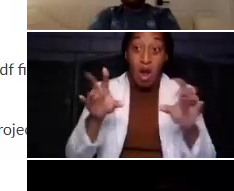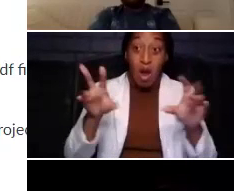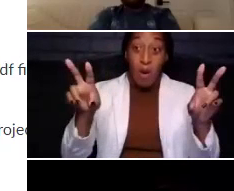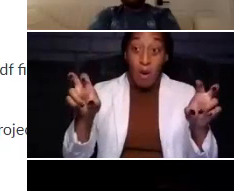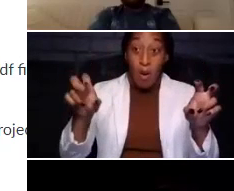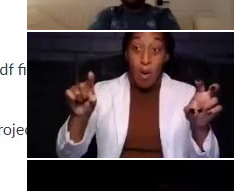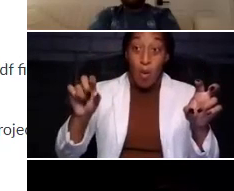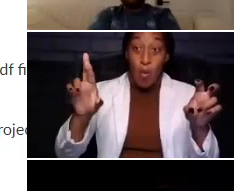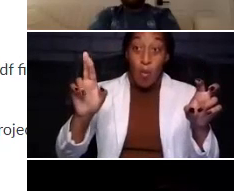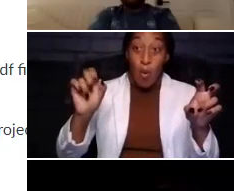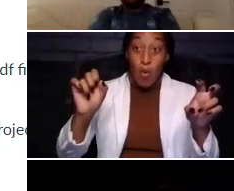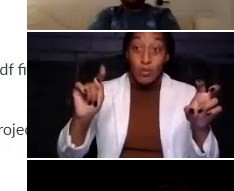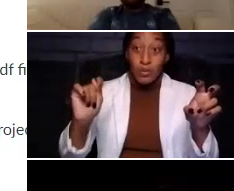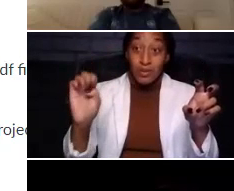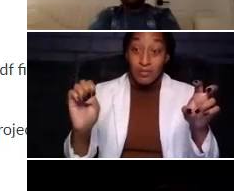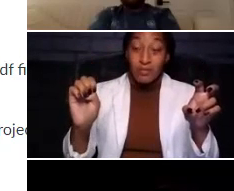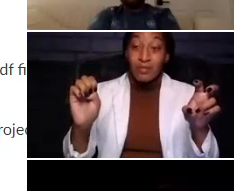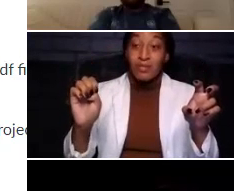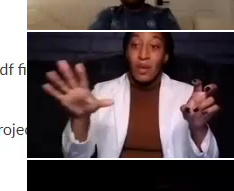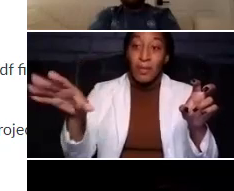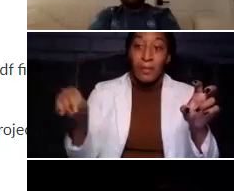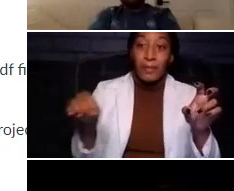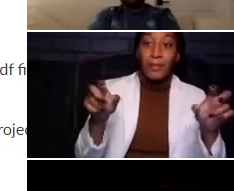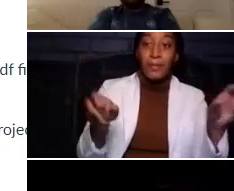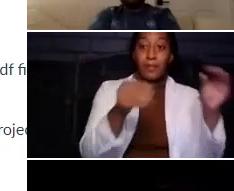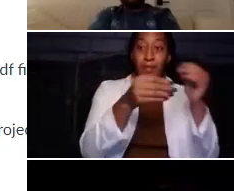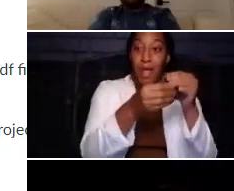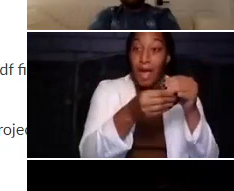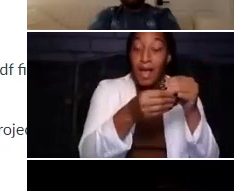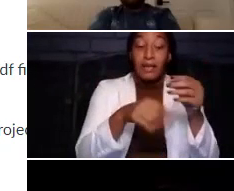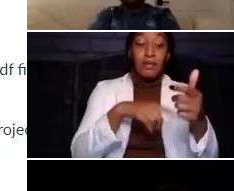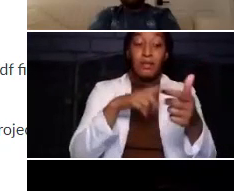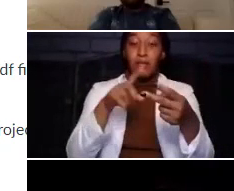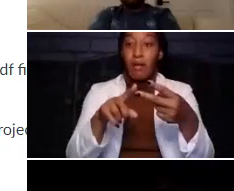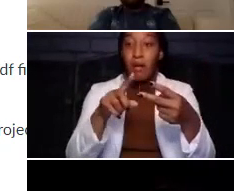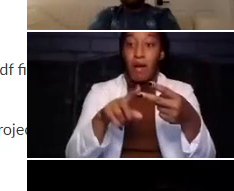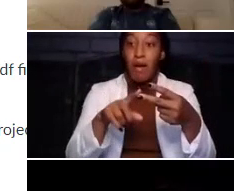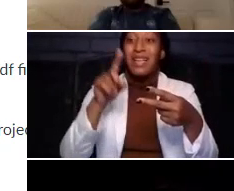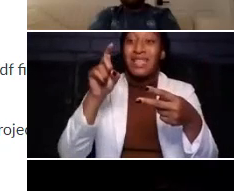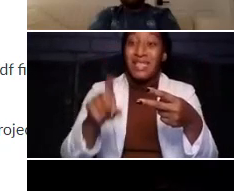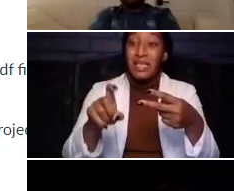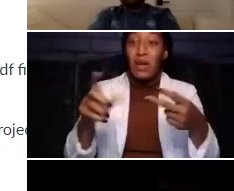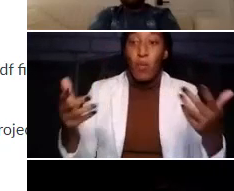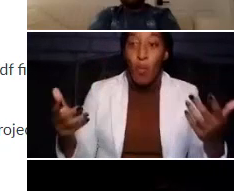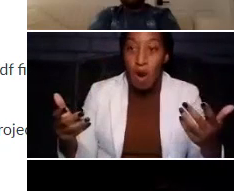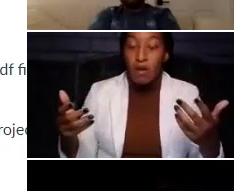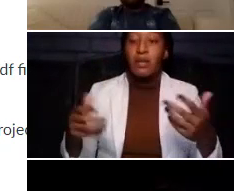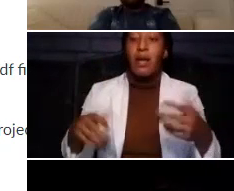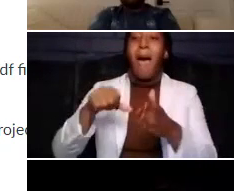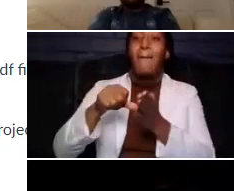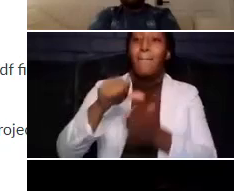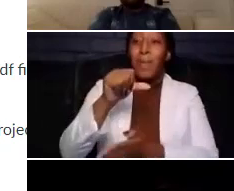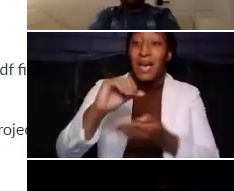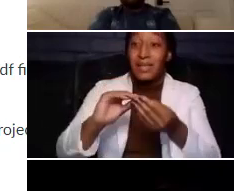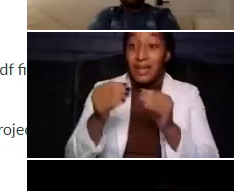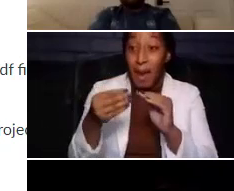in parentheses after you close the quotation. So if you take something verbatim from the article, put